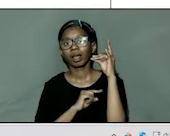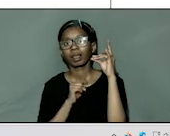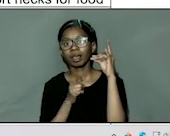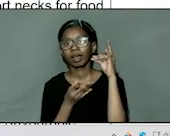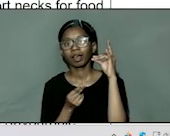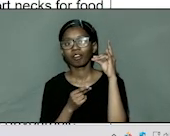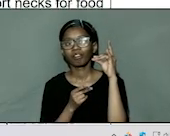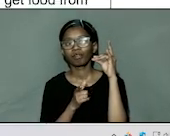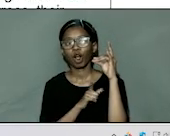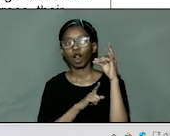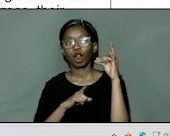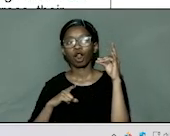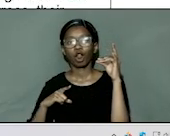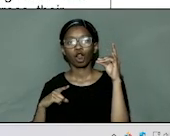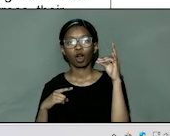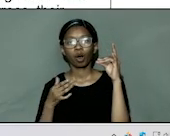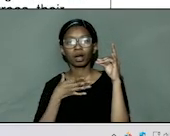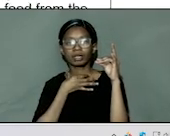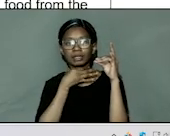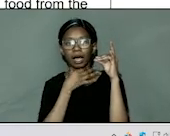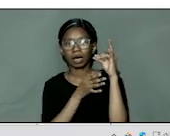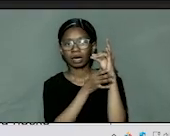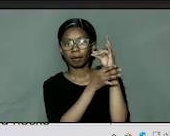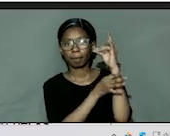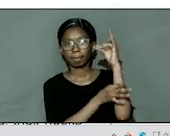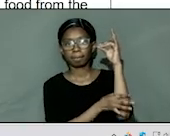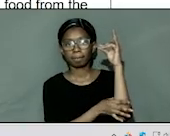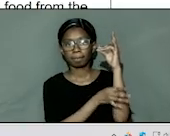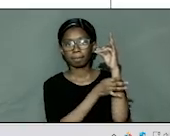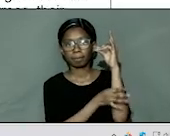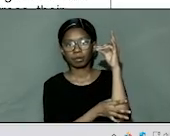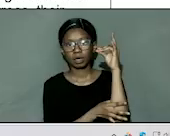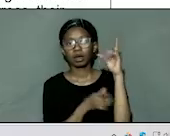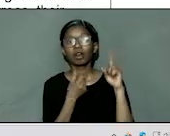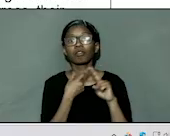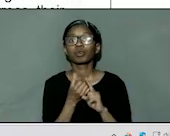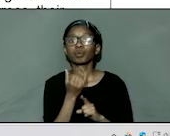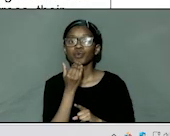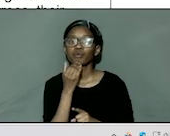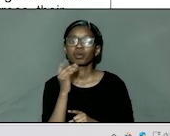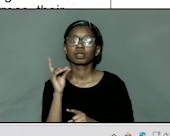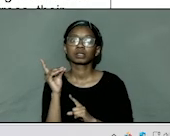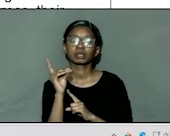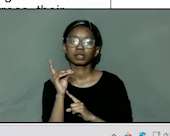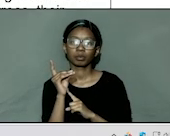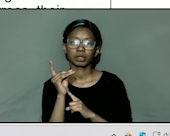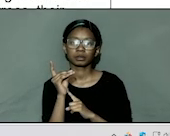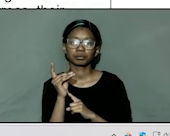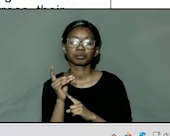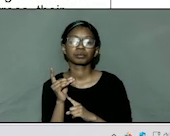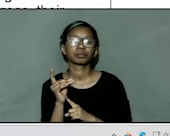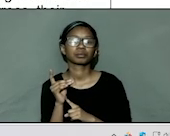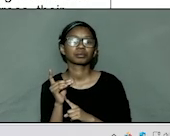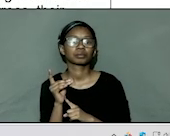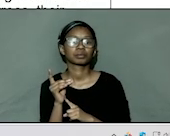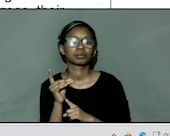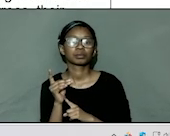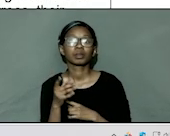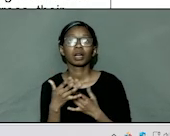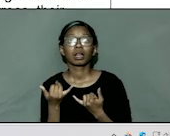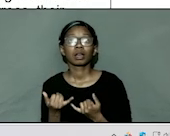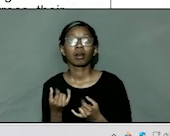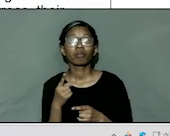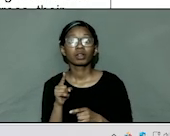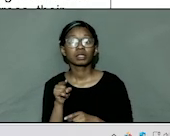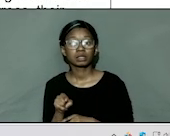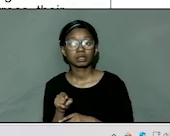Long necks, according to Darwin. So for this one, you must state